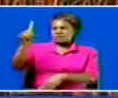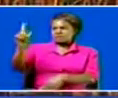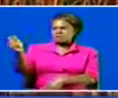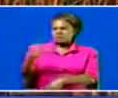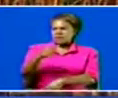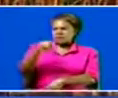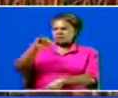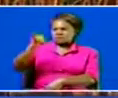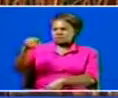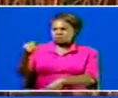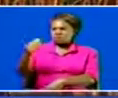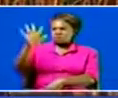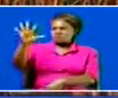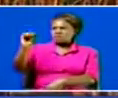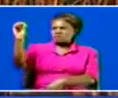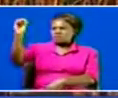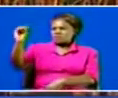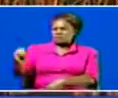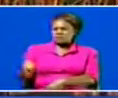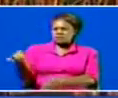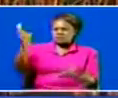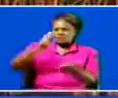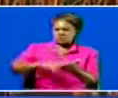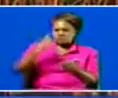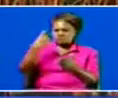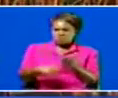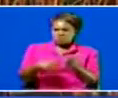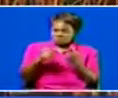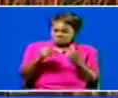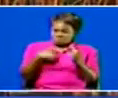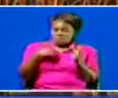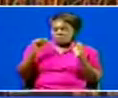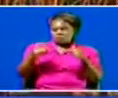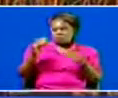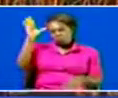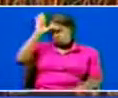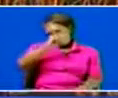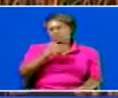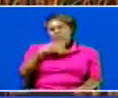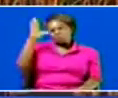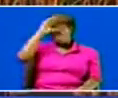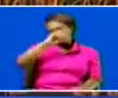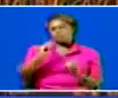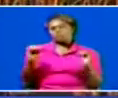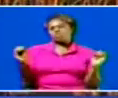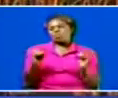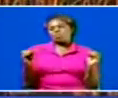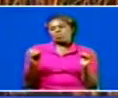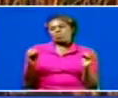is the 50% of the total registration fee, then I'm going to be locked out. I can't afford to lose, you know, such. It's going to